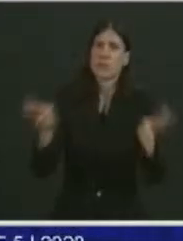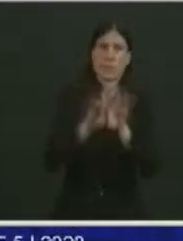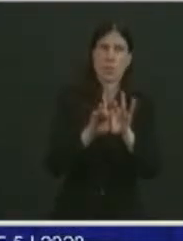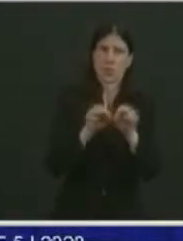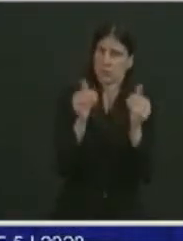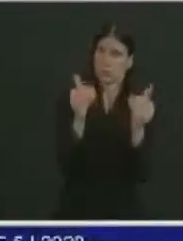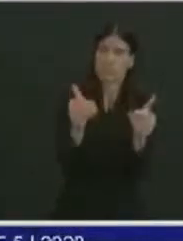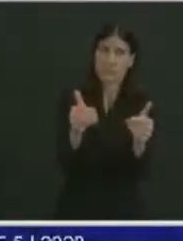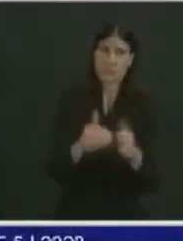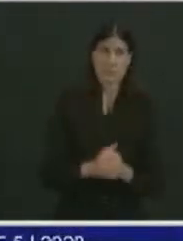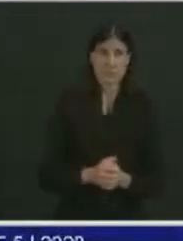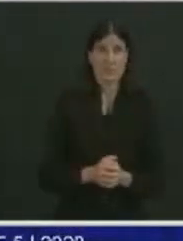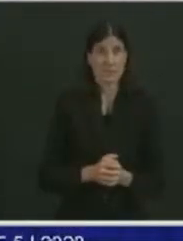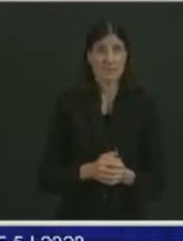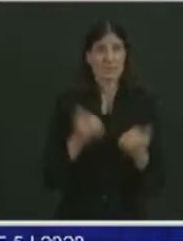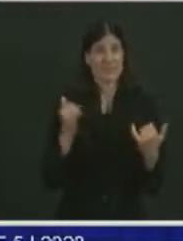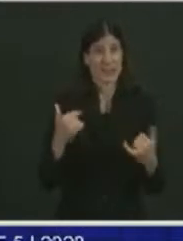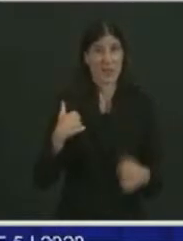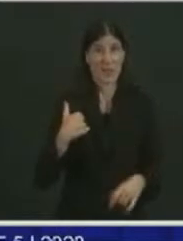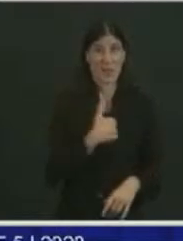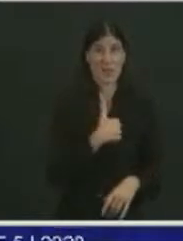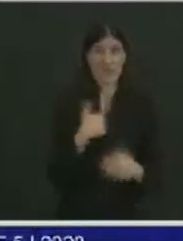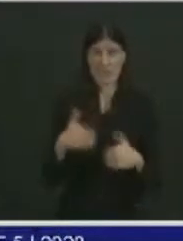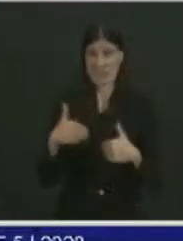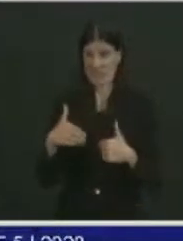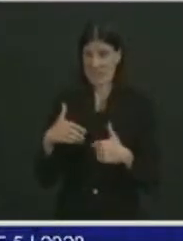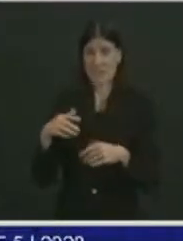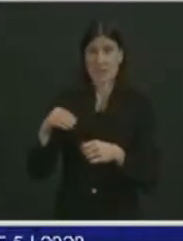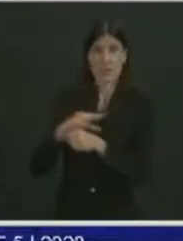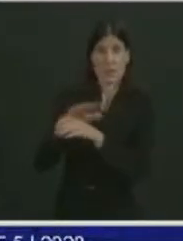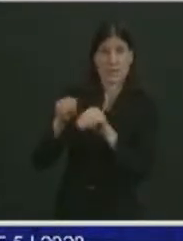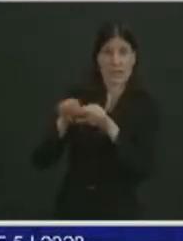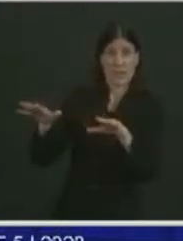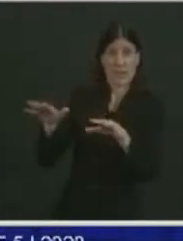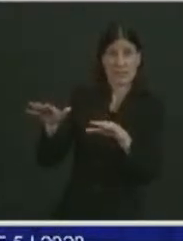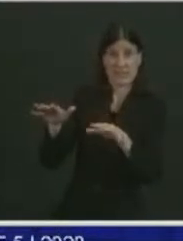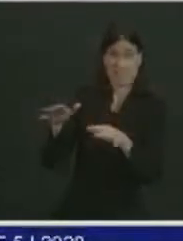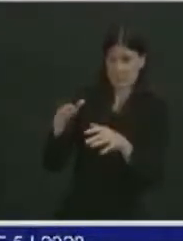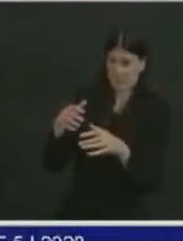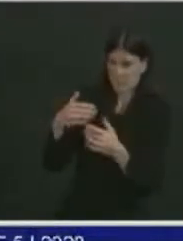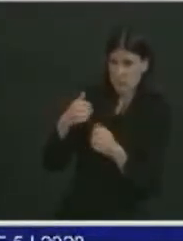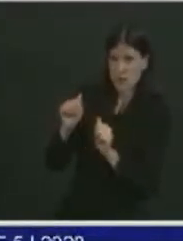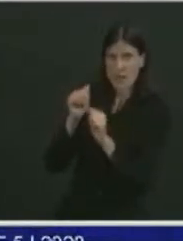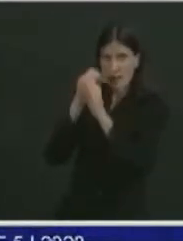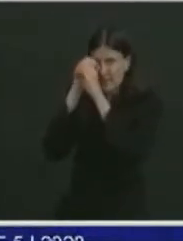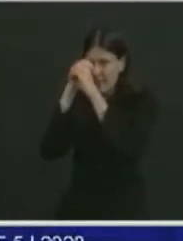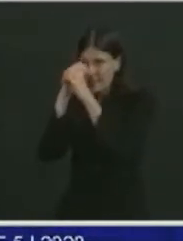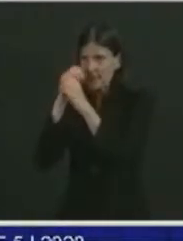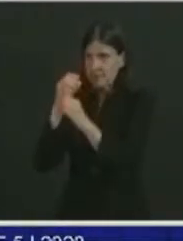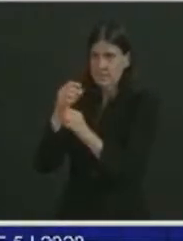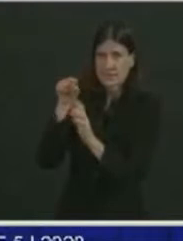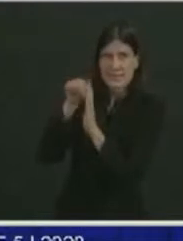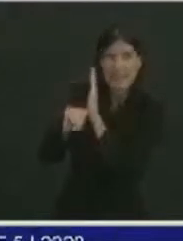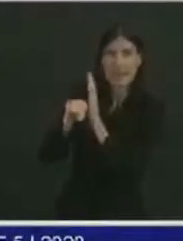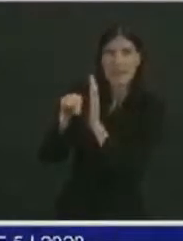a deadly virus. Coronavirus hasn't gone anywhere in the state of Rhode Island. It's still here.